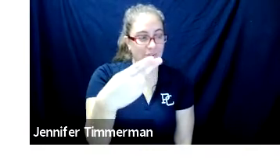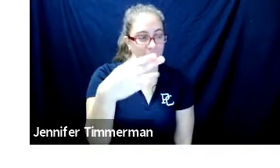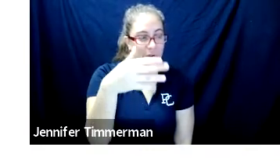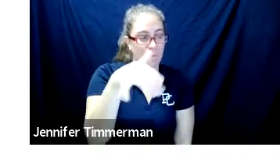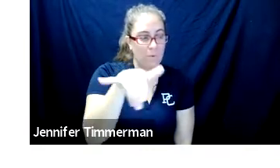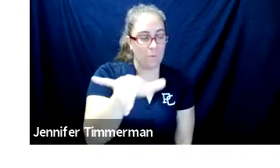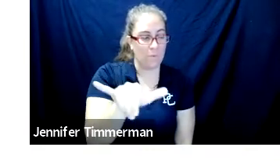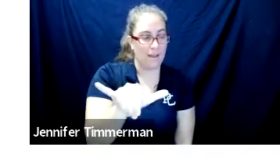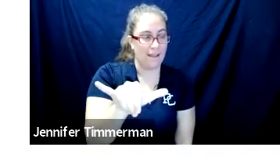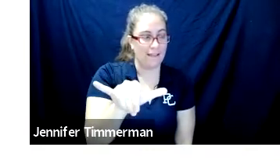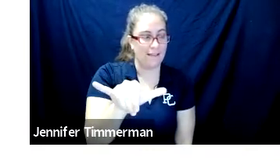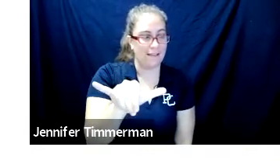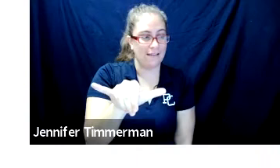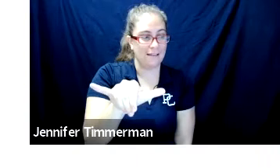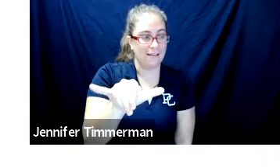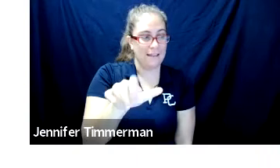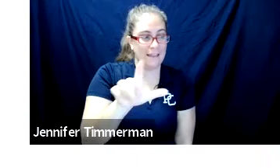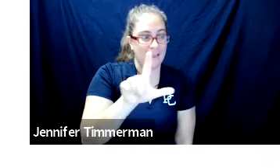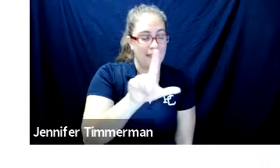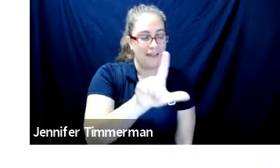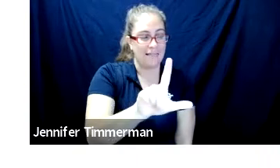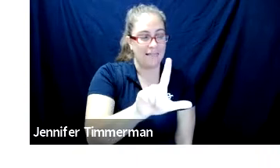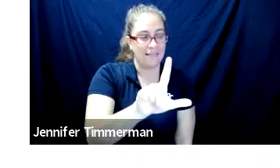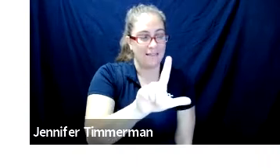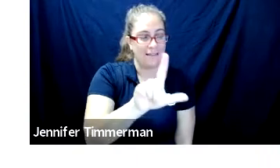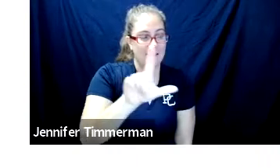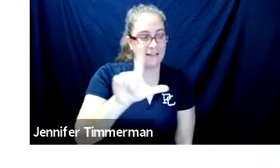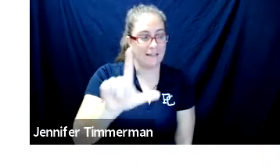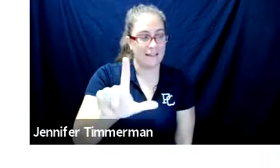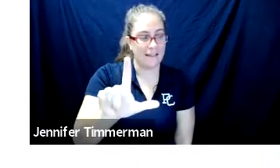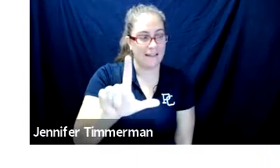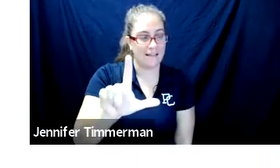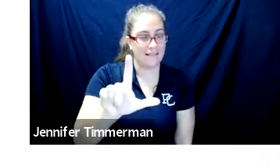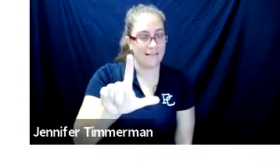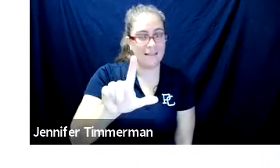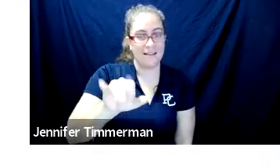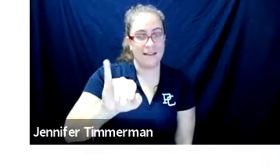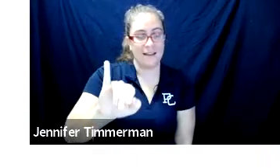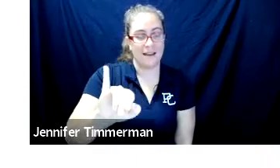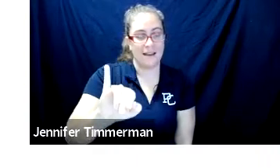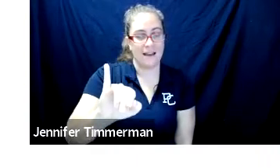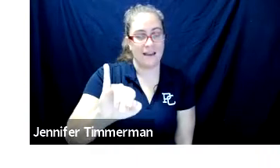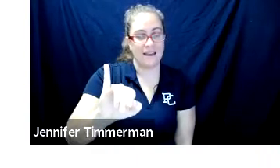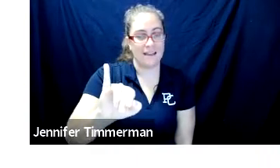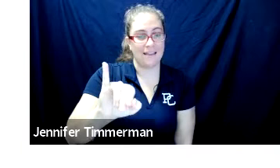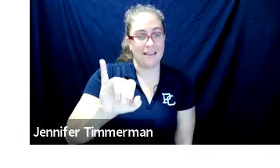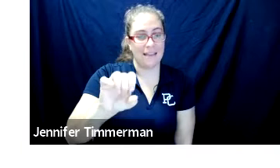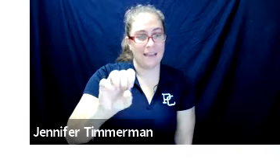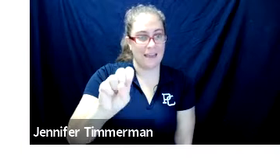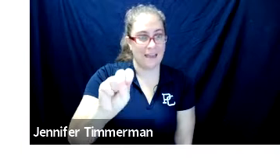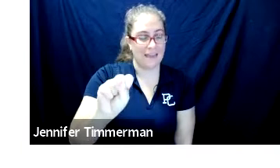H Y L L